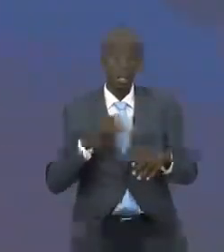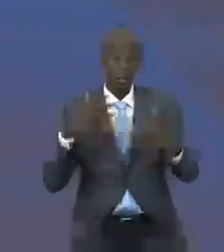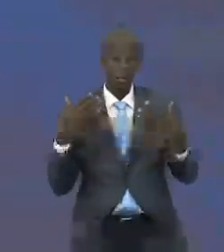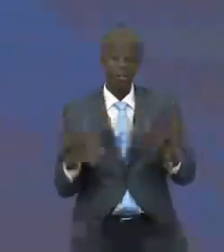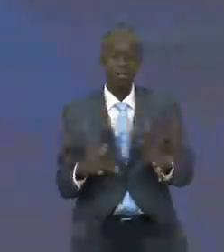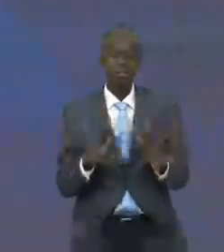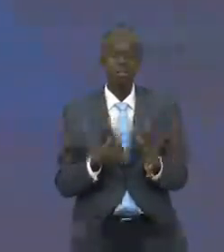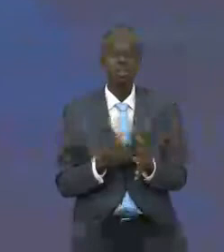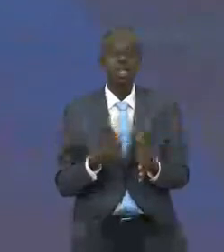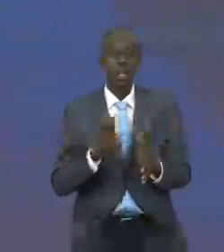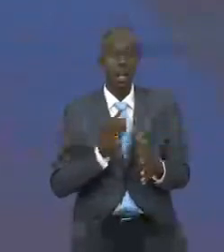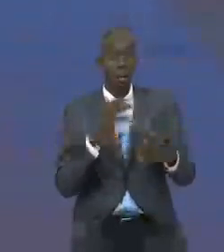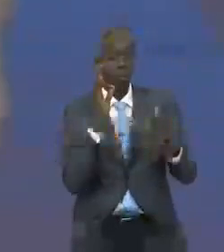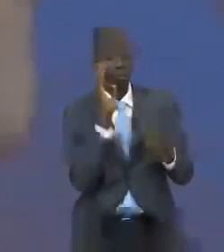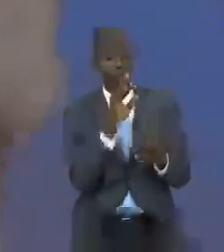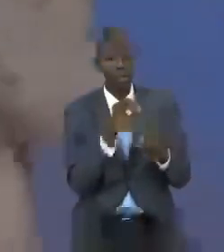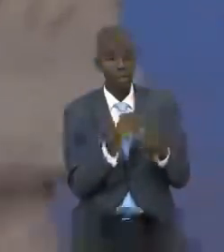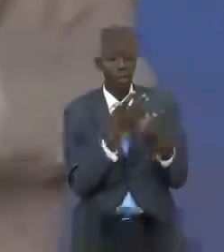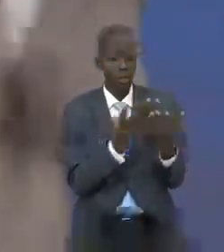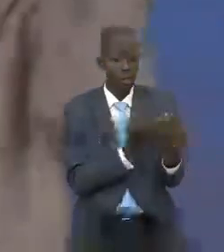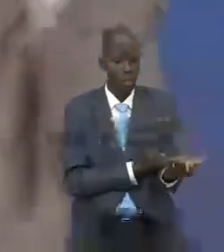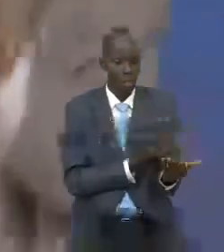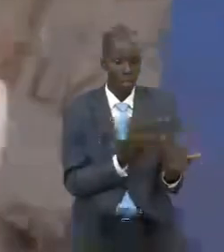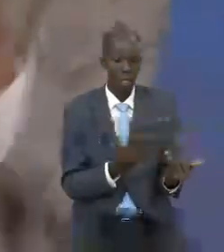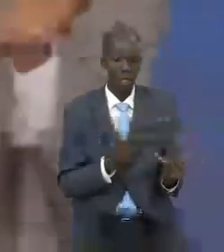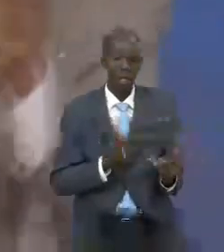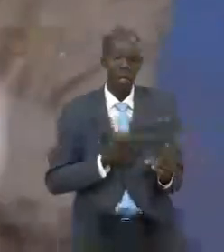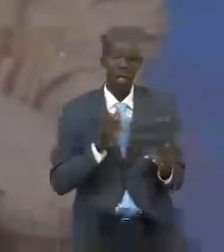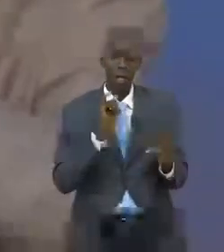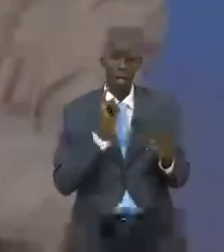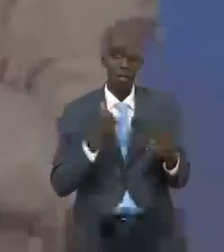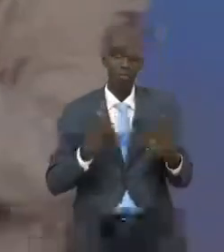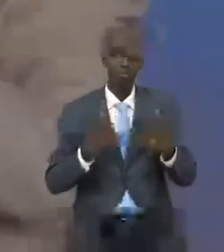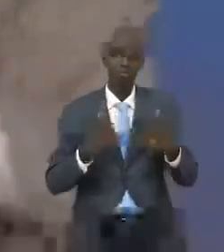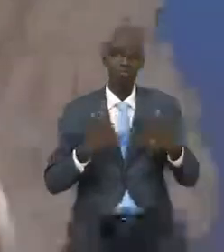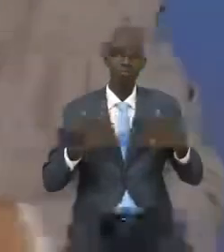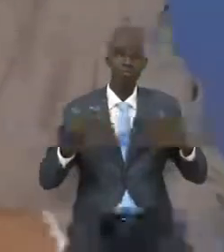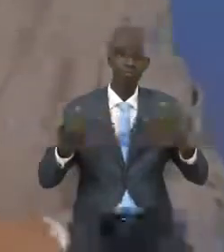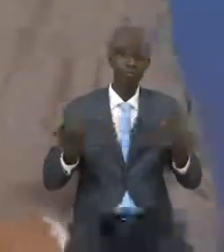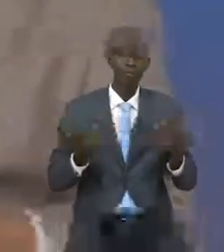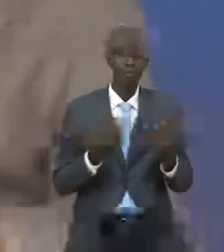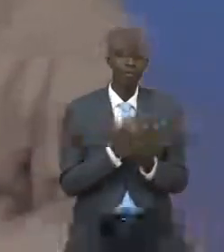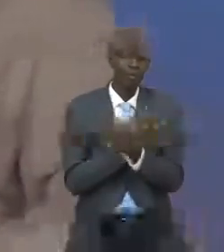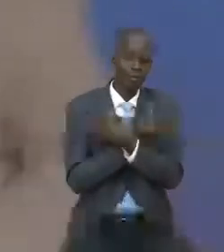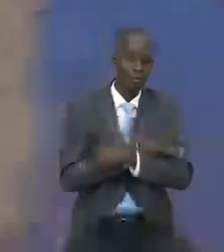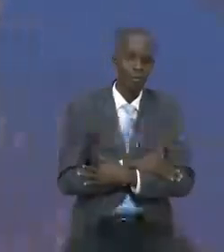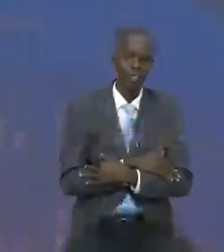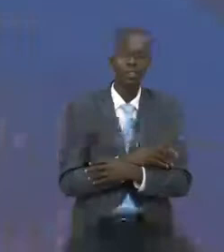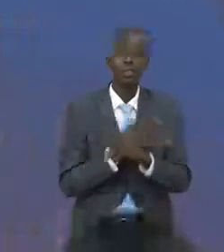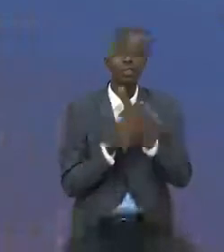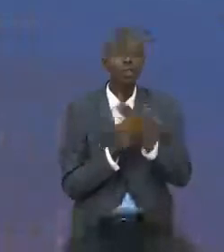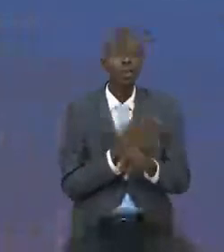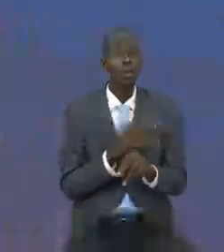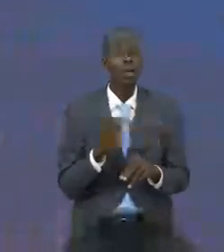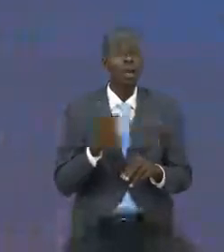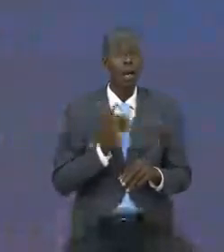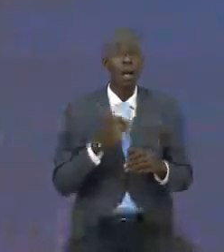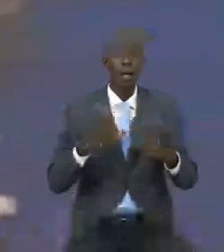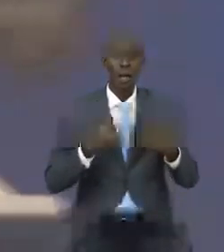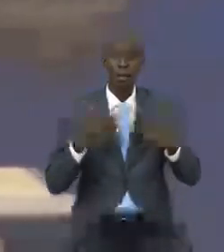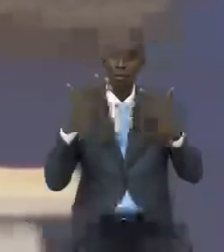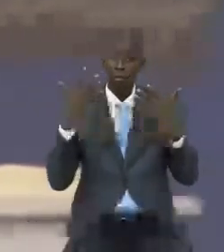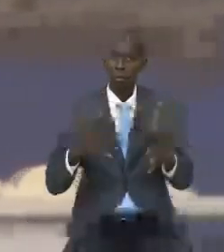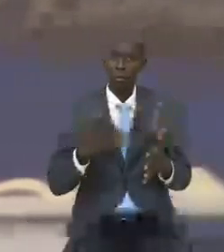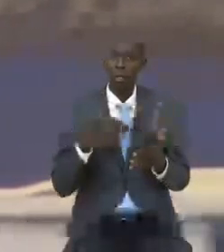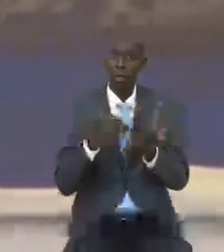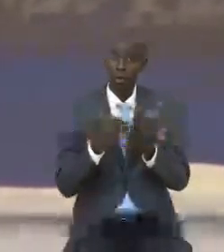day. And now I've read that, and now I can leave the service and go and do business. No, I've done my part.